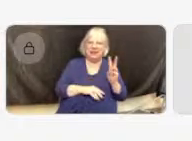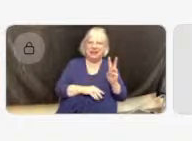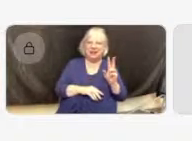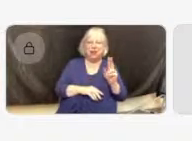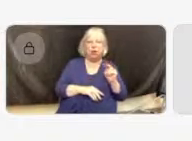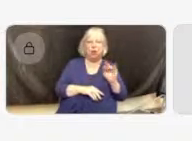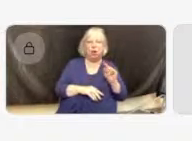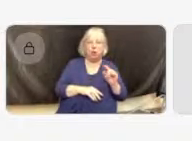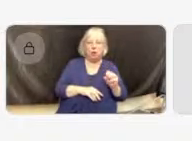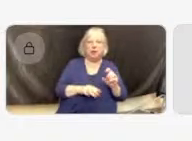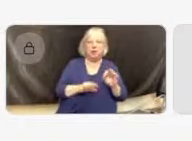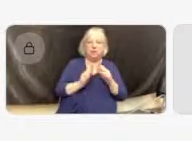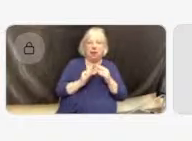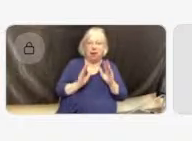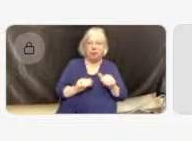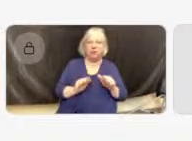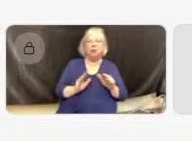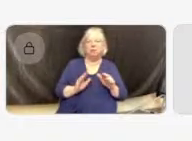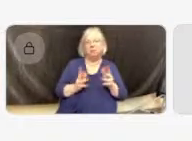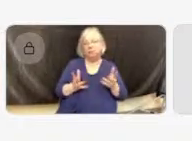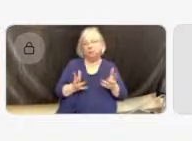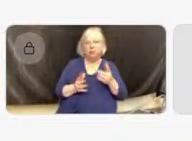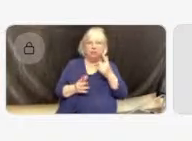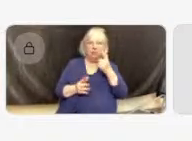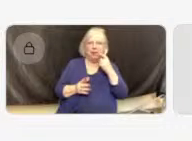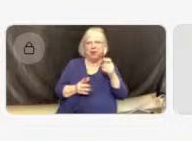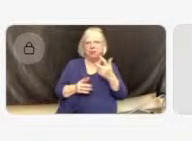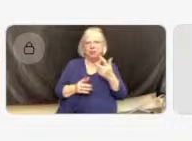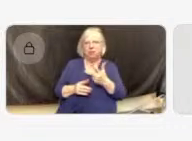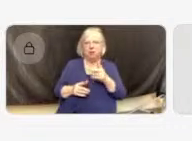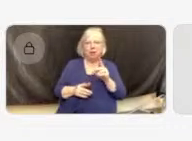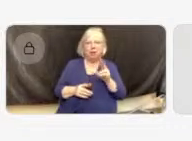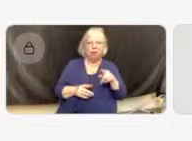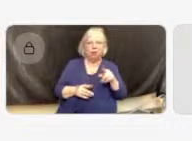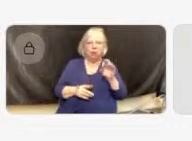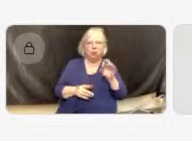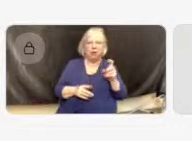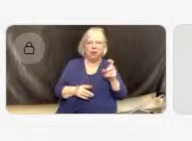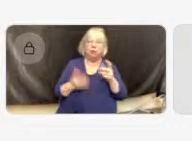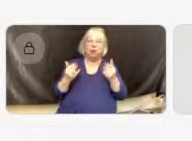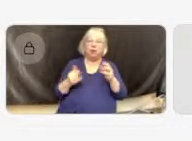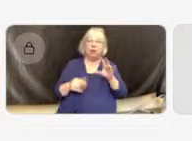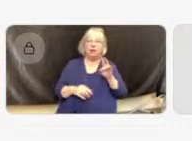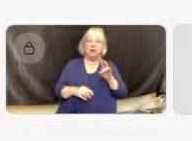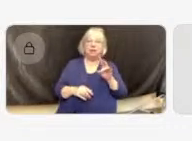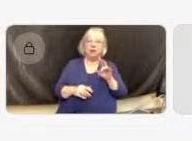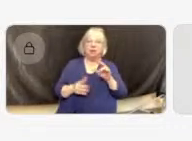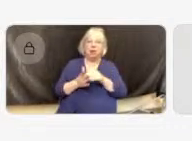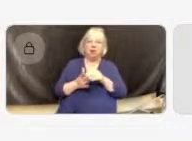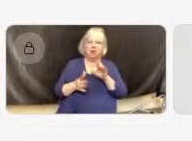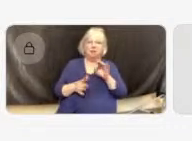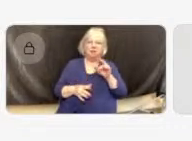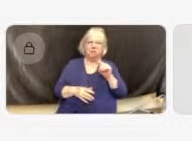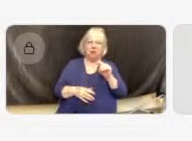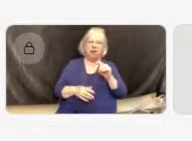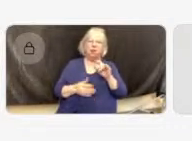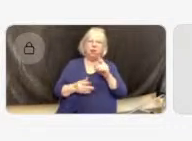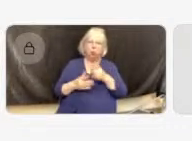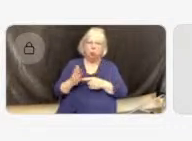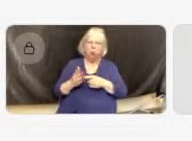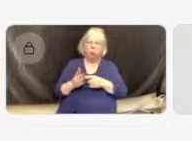of housing. Because if 7,000 feet is supposed to be what